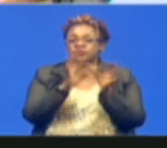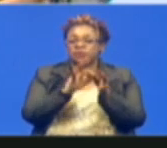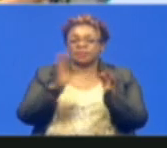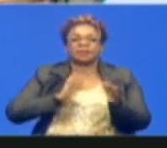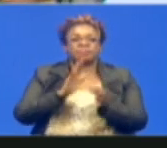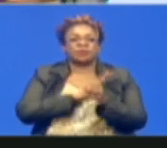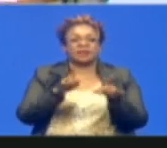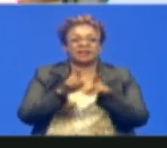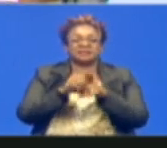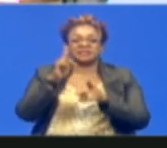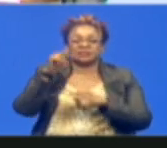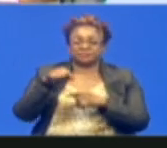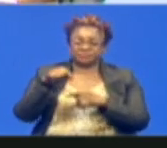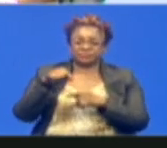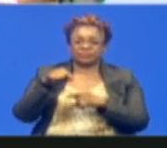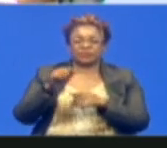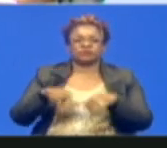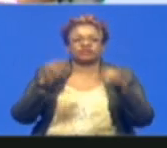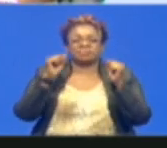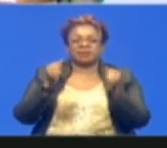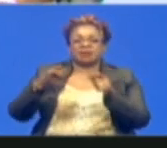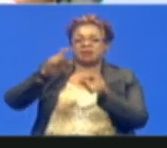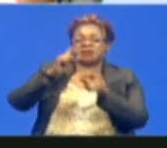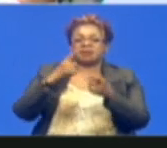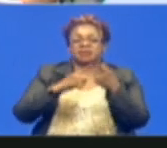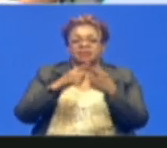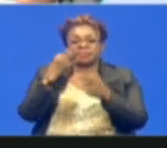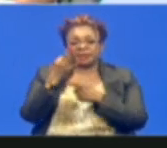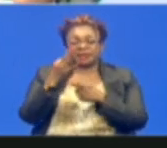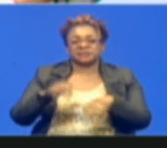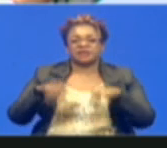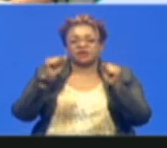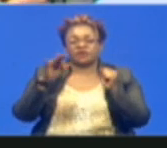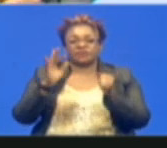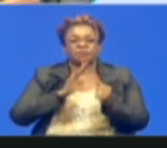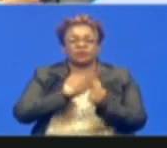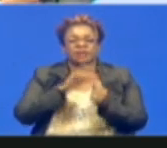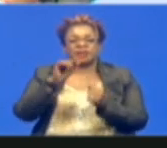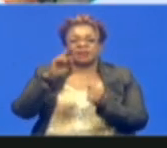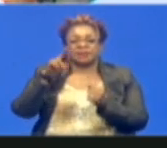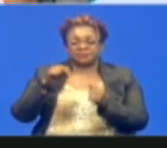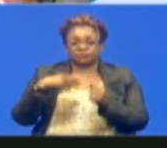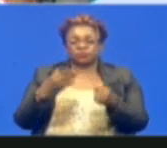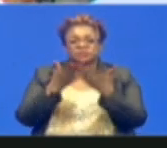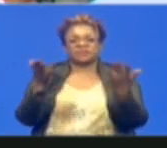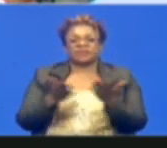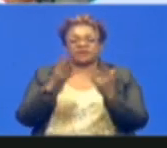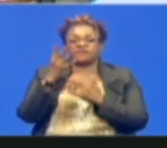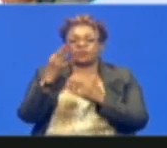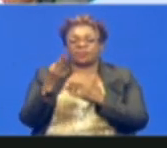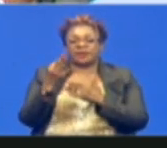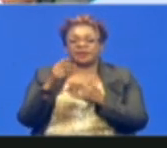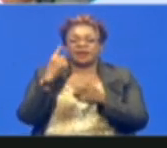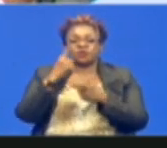chairman Michael Joseph has been added another 3 years as the head of the board. NTV's Lillian Kiarie attended the company's 43rd annual